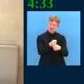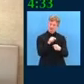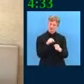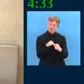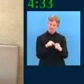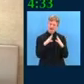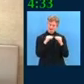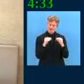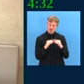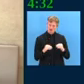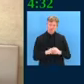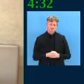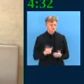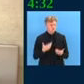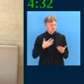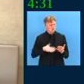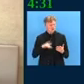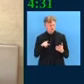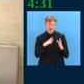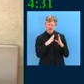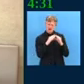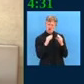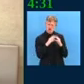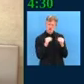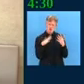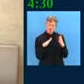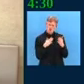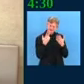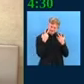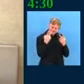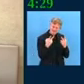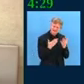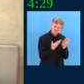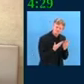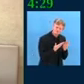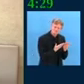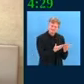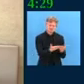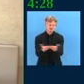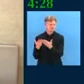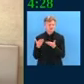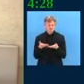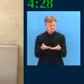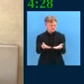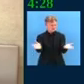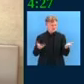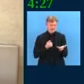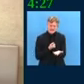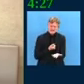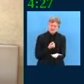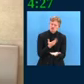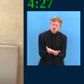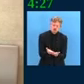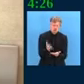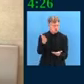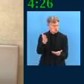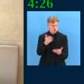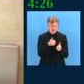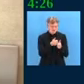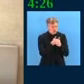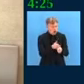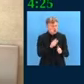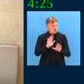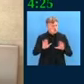the Lebanese society. It guarantees their freedom of expression, beliefs, in a very diversified country. Having said that,